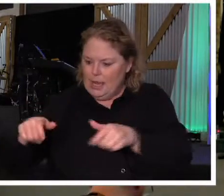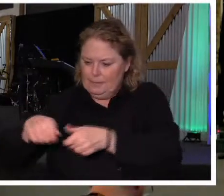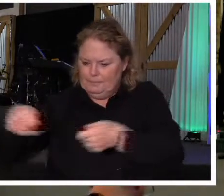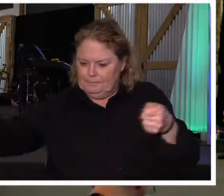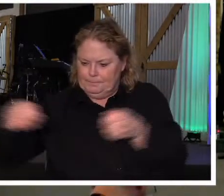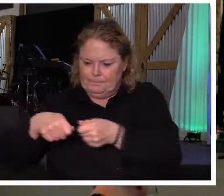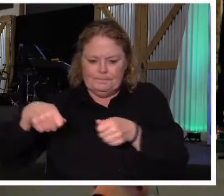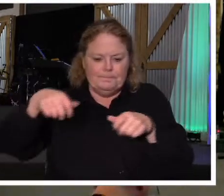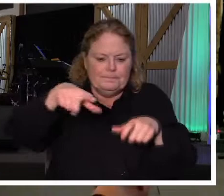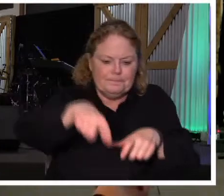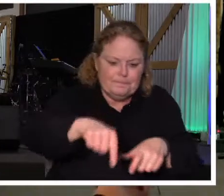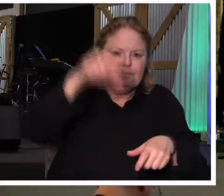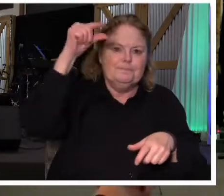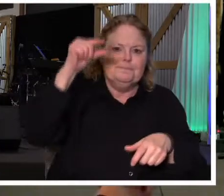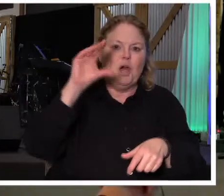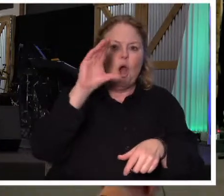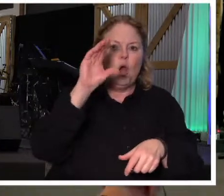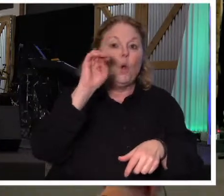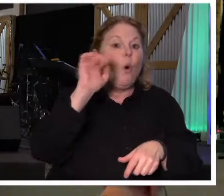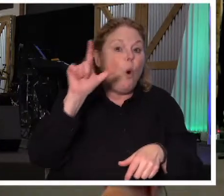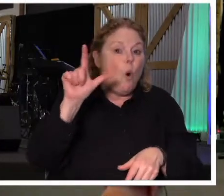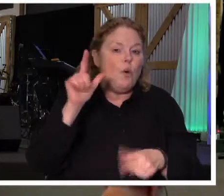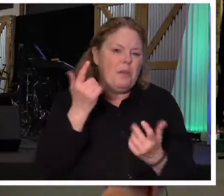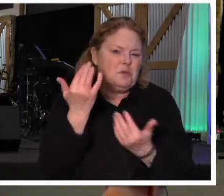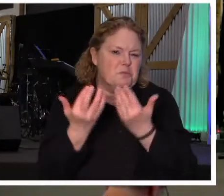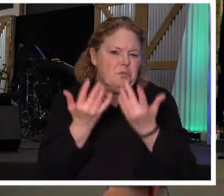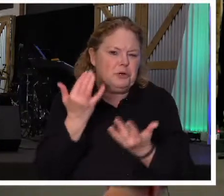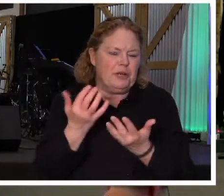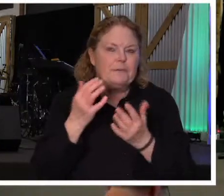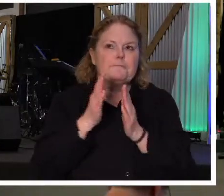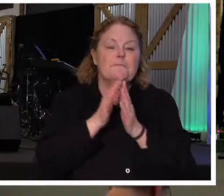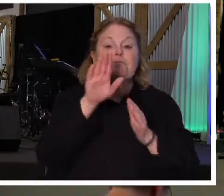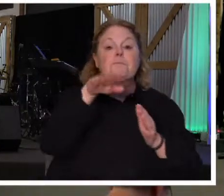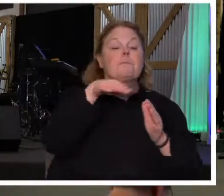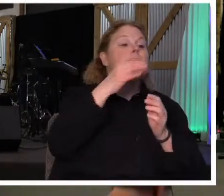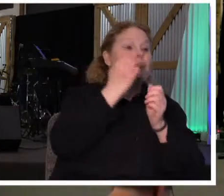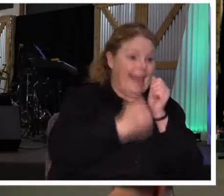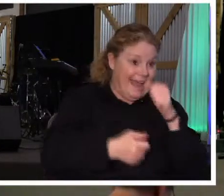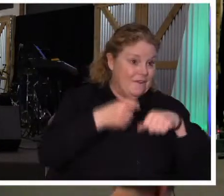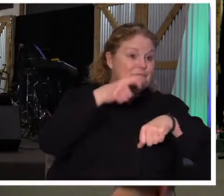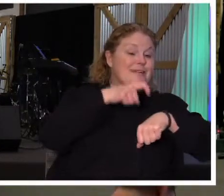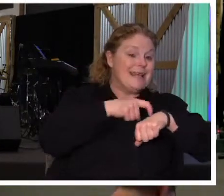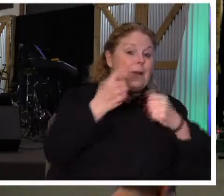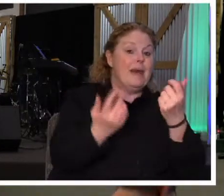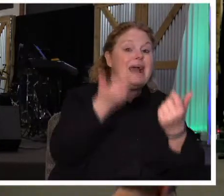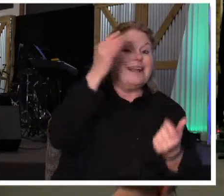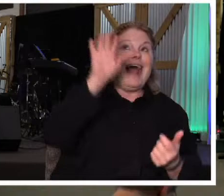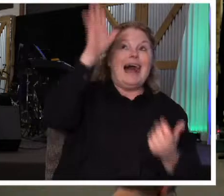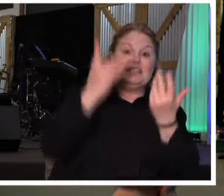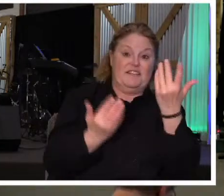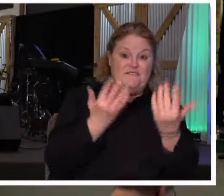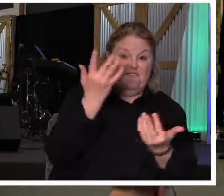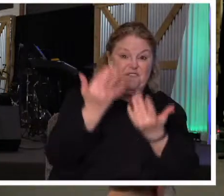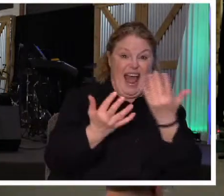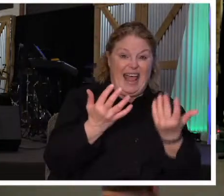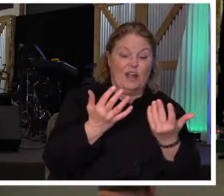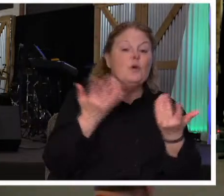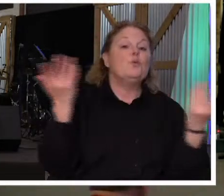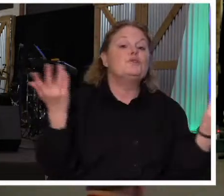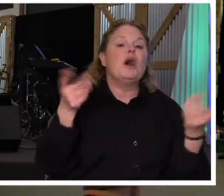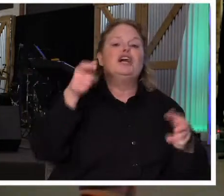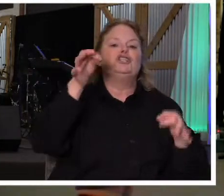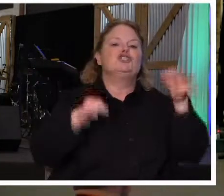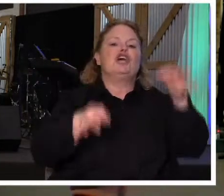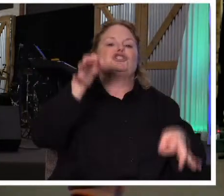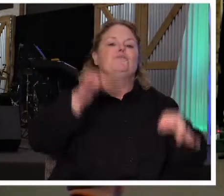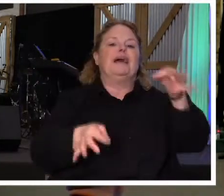Old Testament, as you look at the fire of God, you will discover that in just about every instance, the fire of God was for judgment. In other words, he